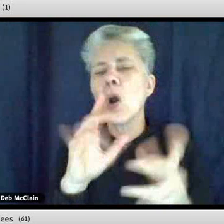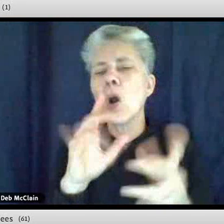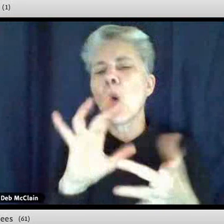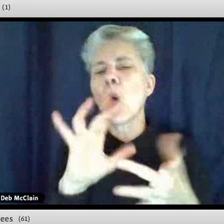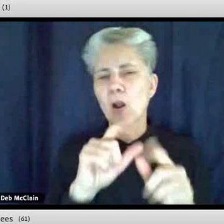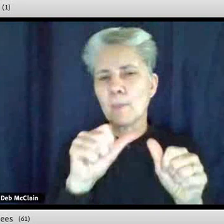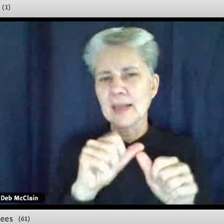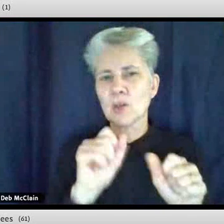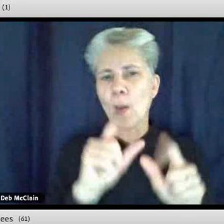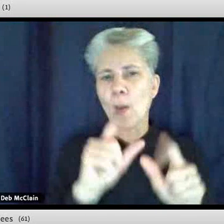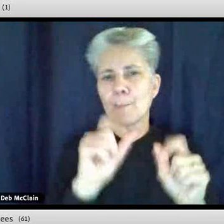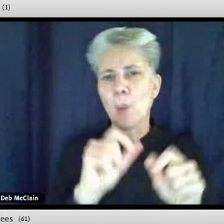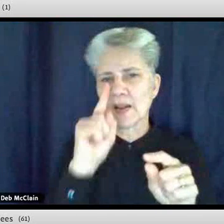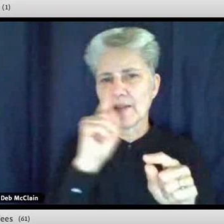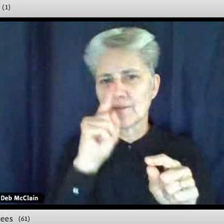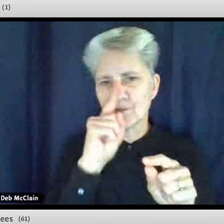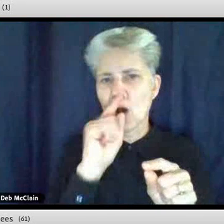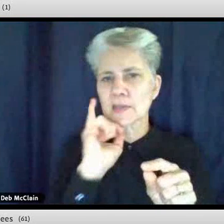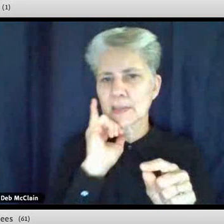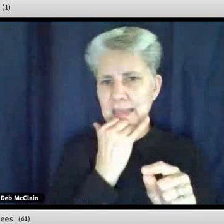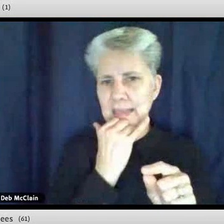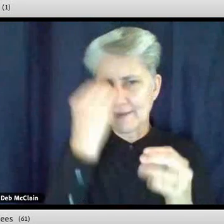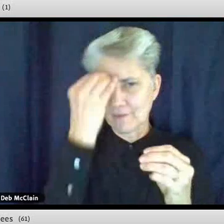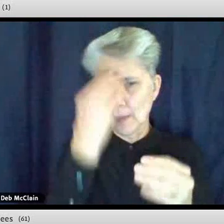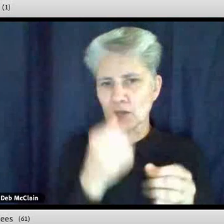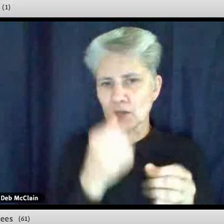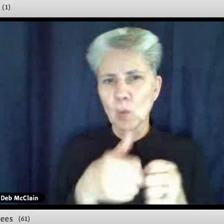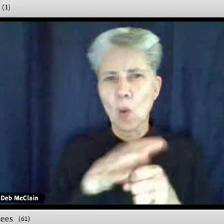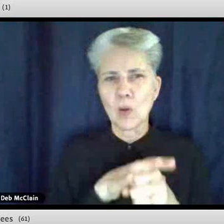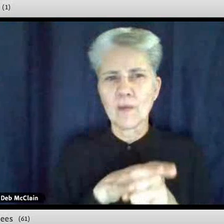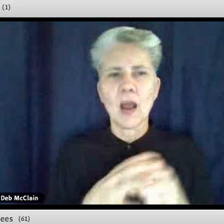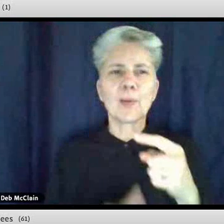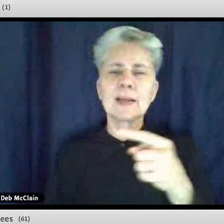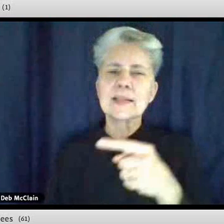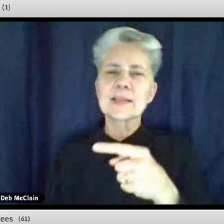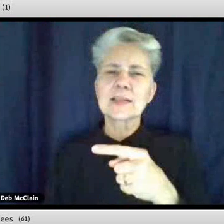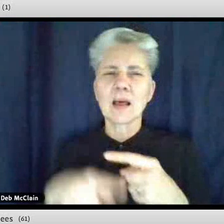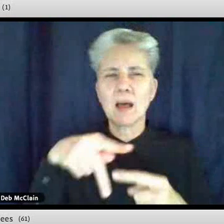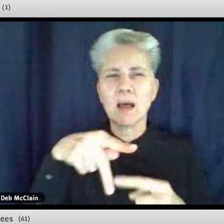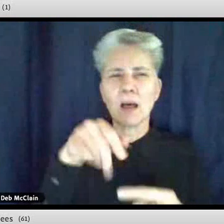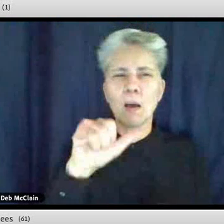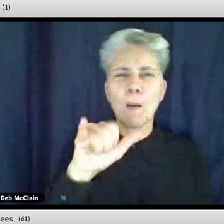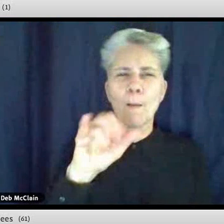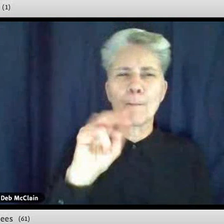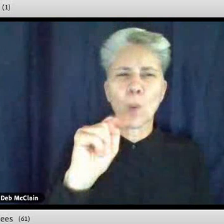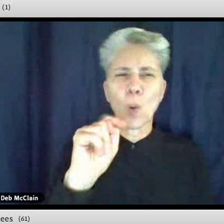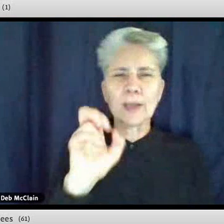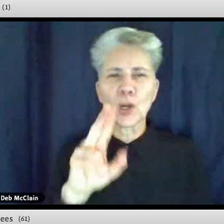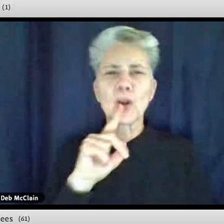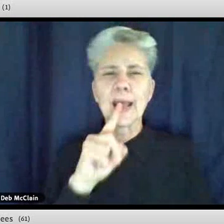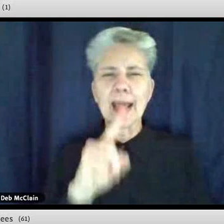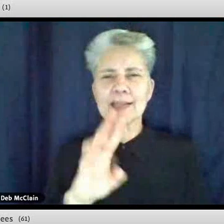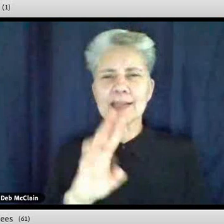collect news, they collect websites of places that are posting false and misleading information on the